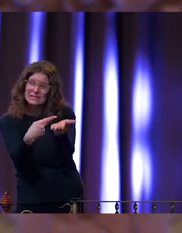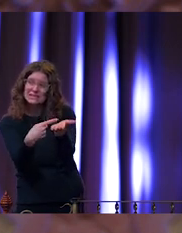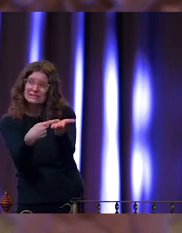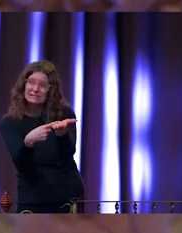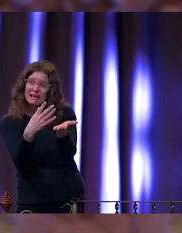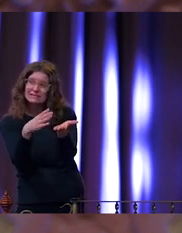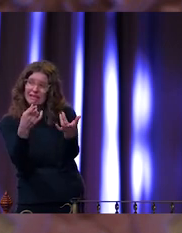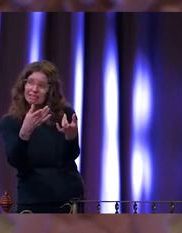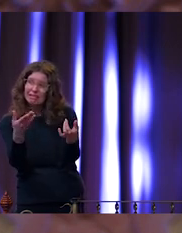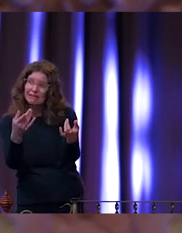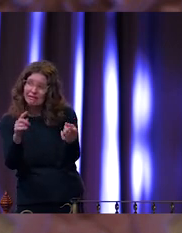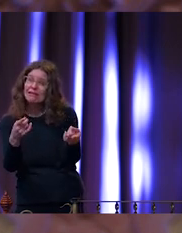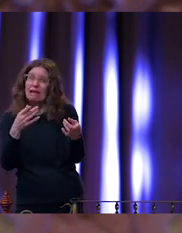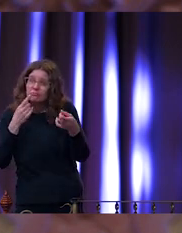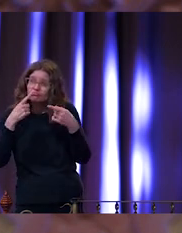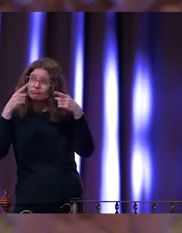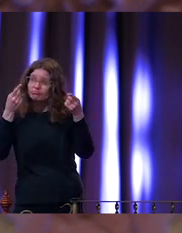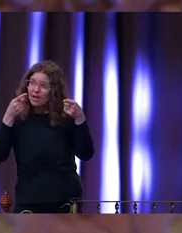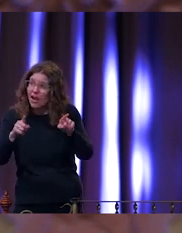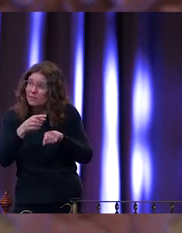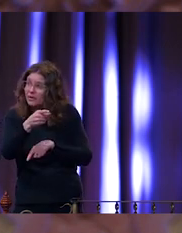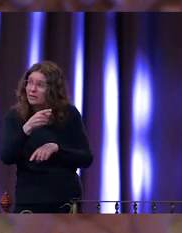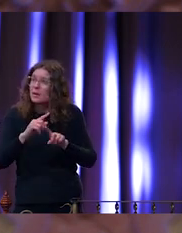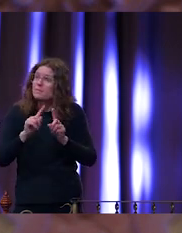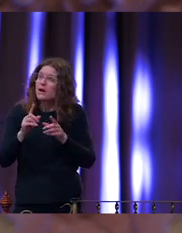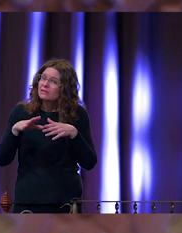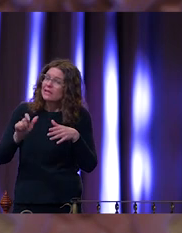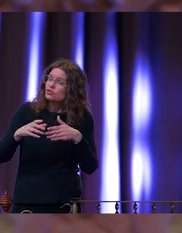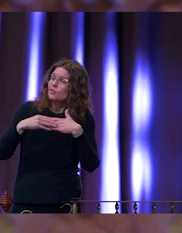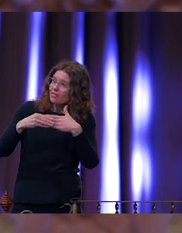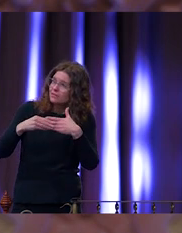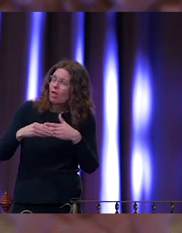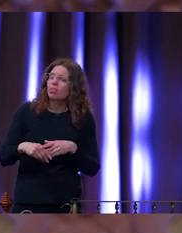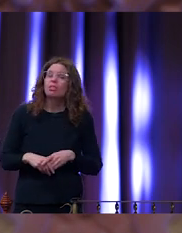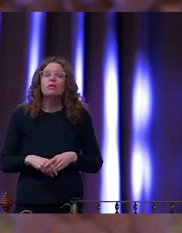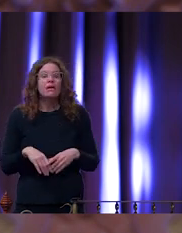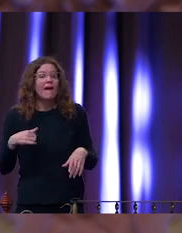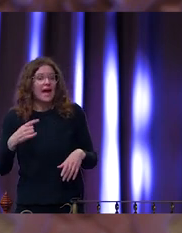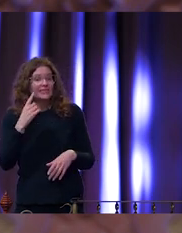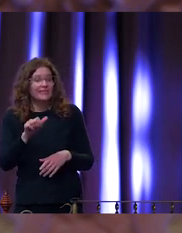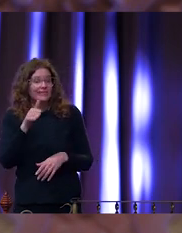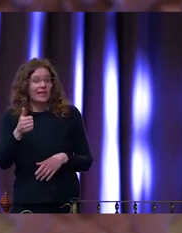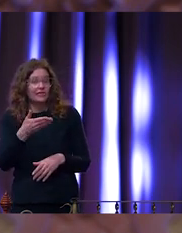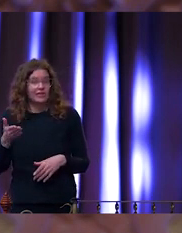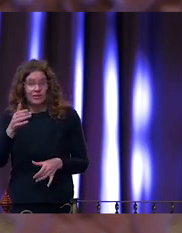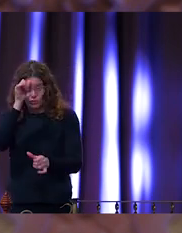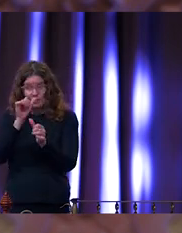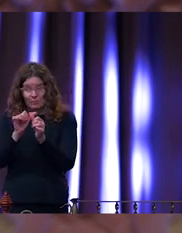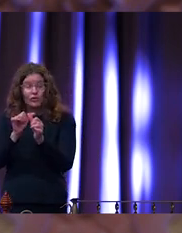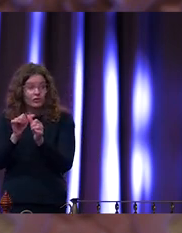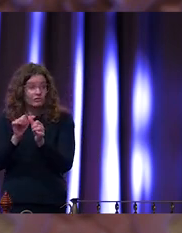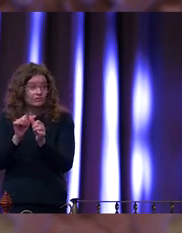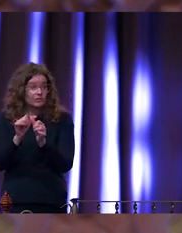happen, and they can make it happen. But, you know, let it be as flexible as possible. So I think that's another thing to keep in mind, is that, you know, we're always